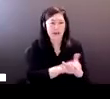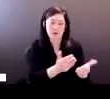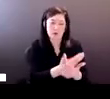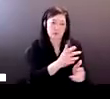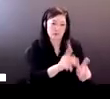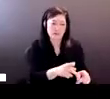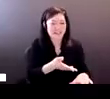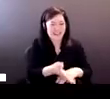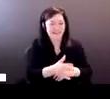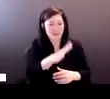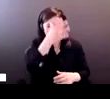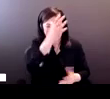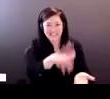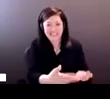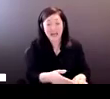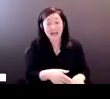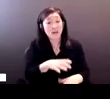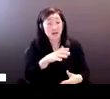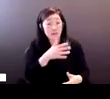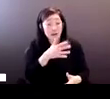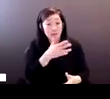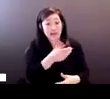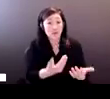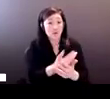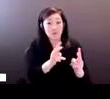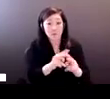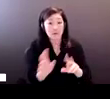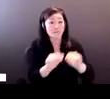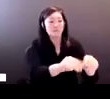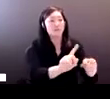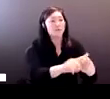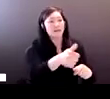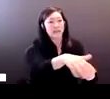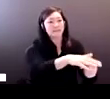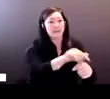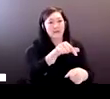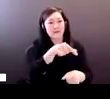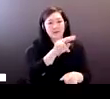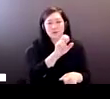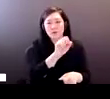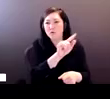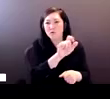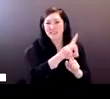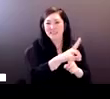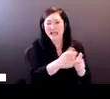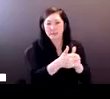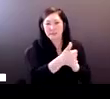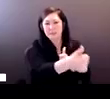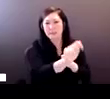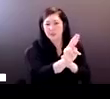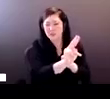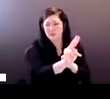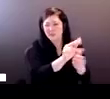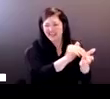Queensland, which is about 2,000 kilometres away. Over time, it started slowly, where Jessica couldn't get her mum